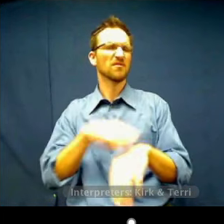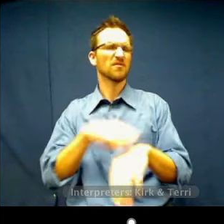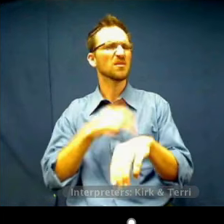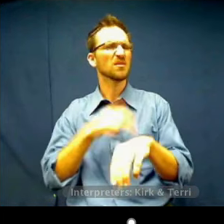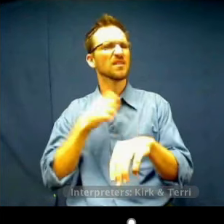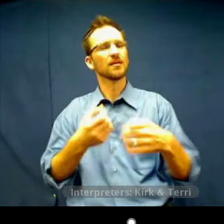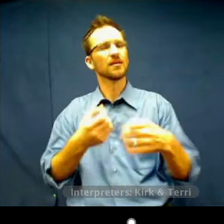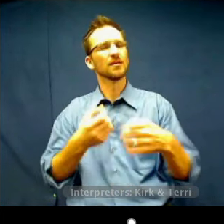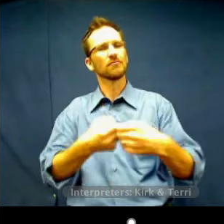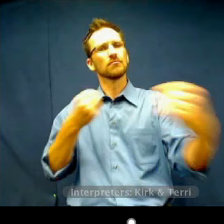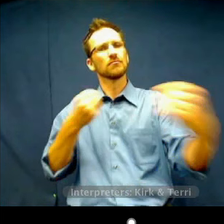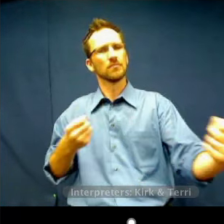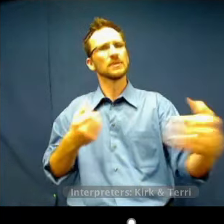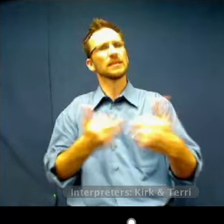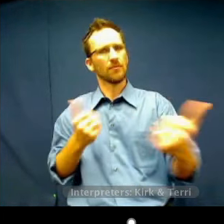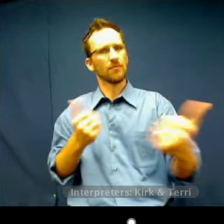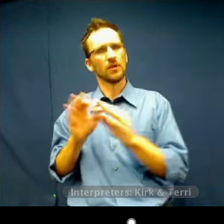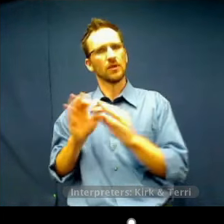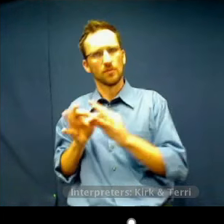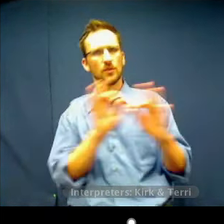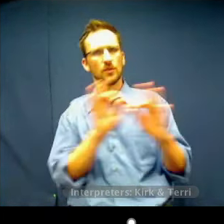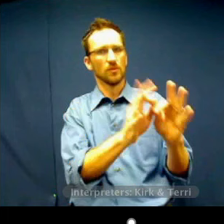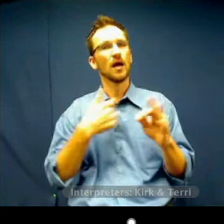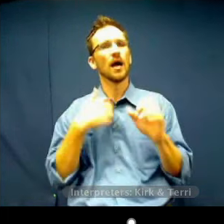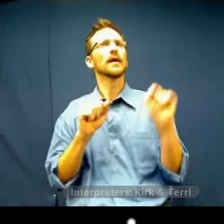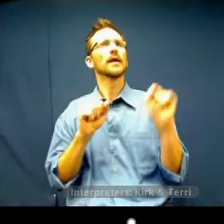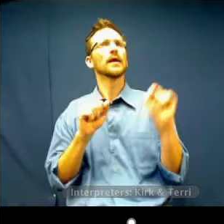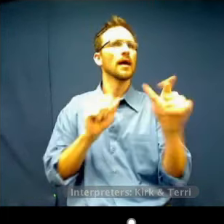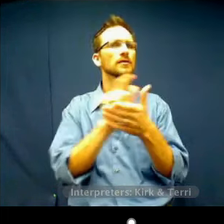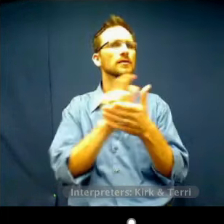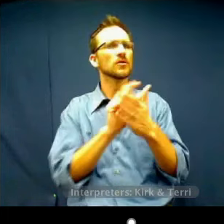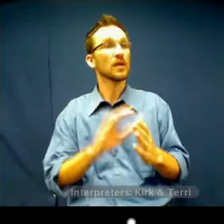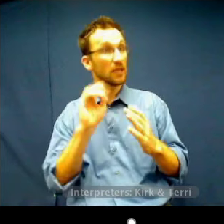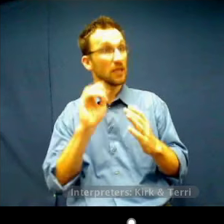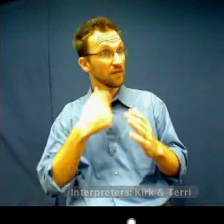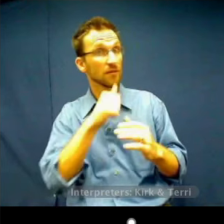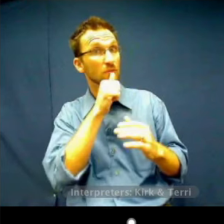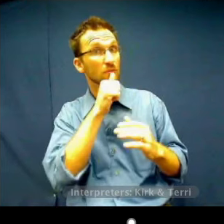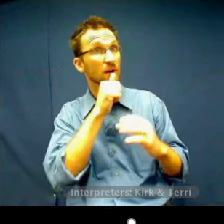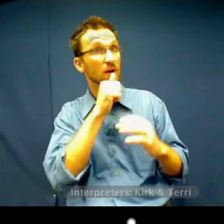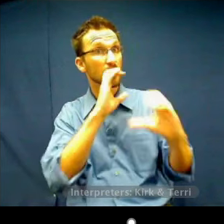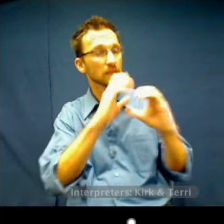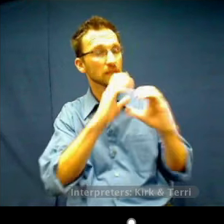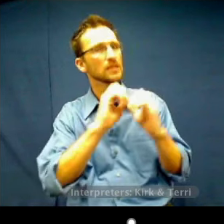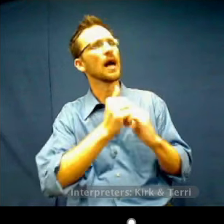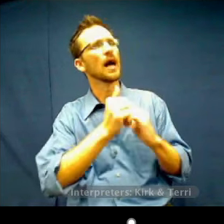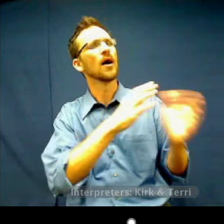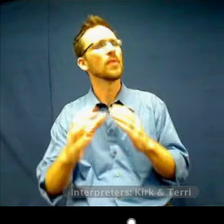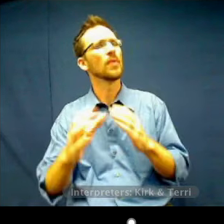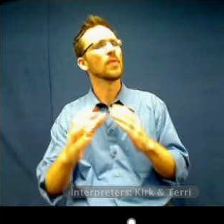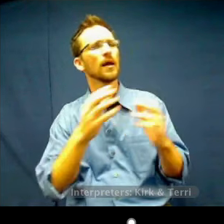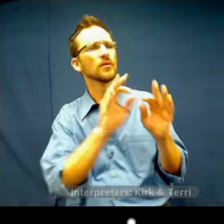find out from the attorney how they plan on communicating privileged communications. Part of that is my obligation to do.